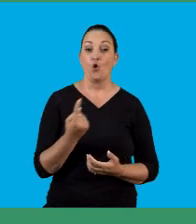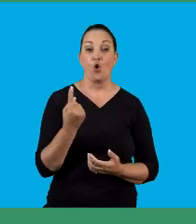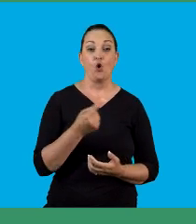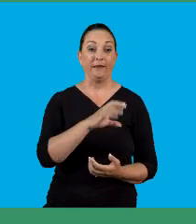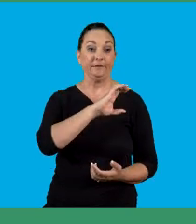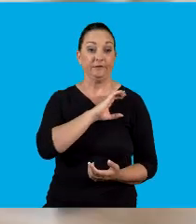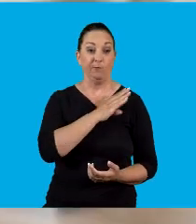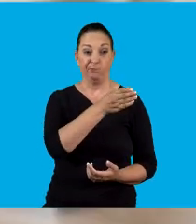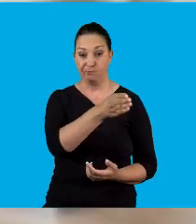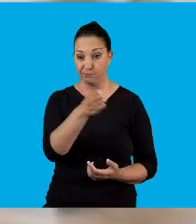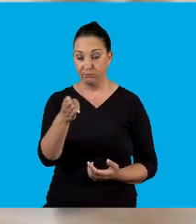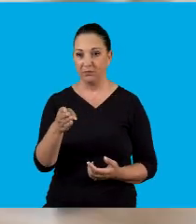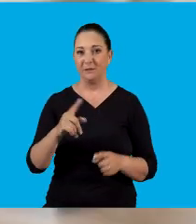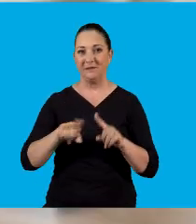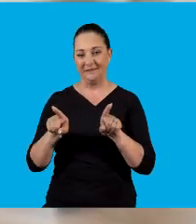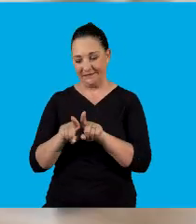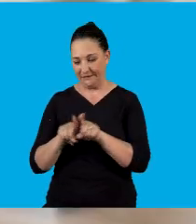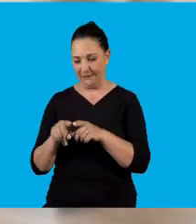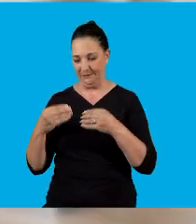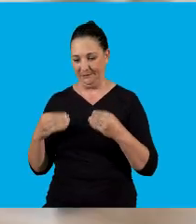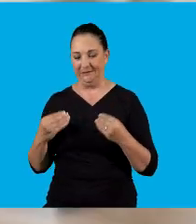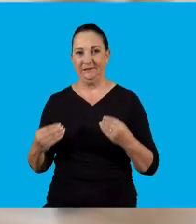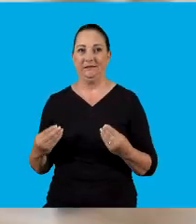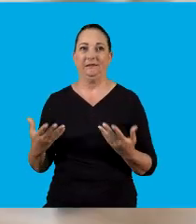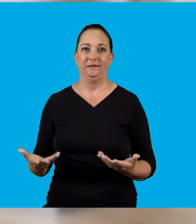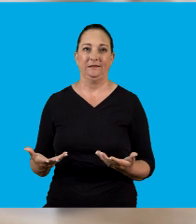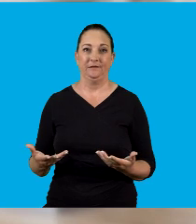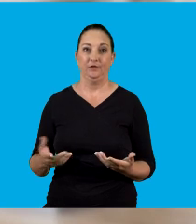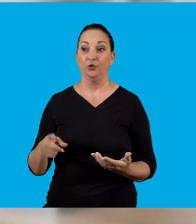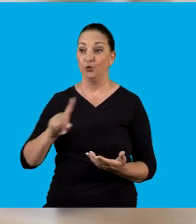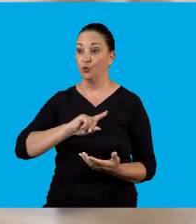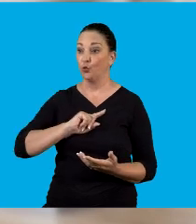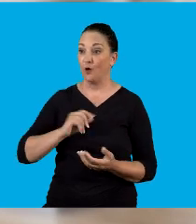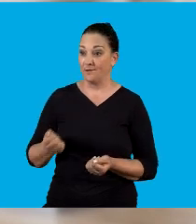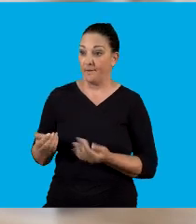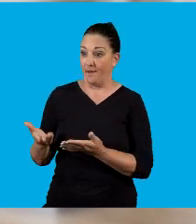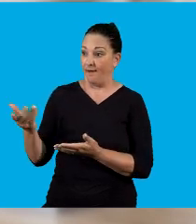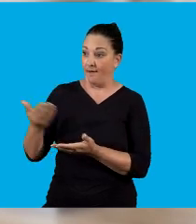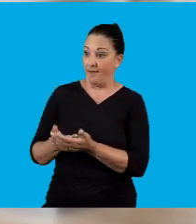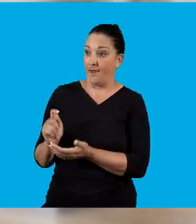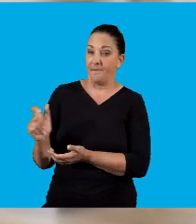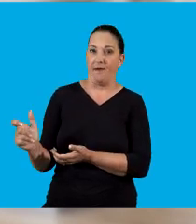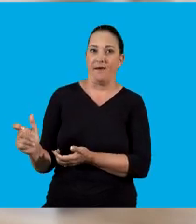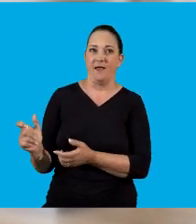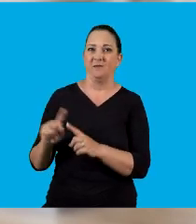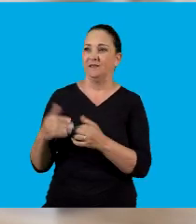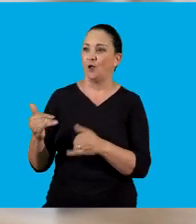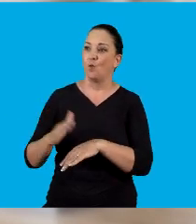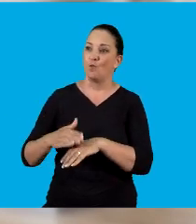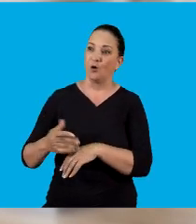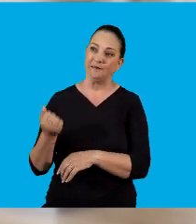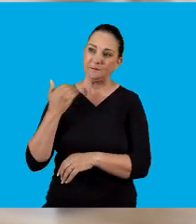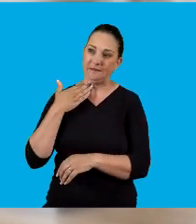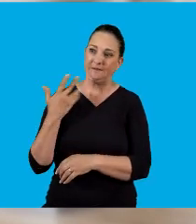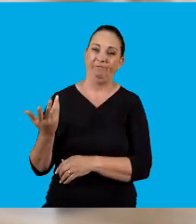affect consumers, even us as businesses, we are buyers to our suppliers. We buy from suppliers. So it simply means that because